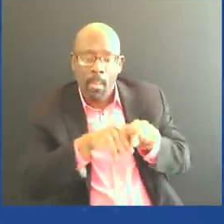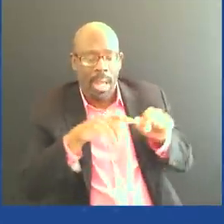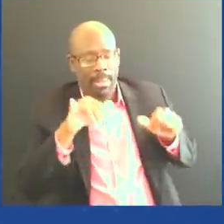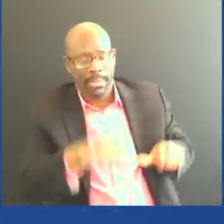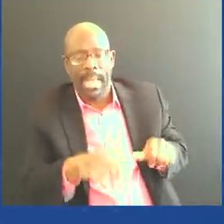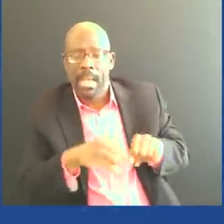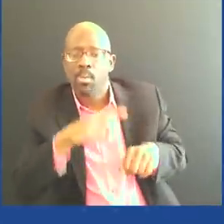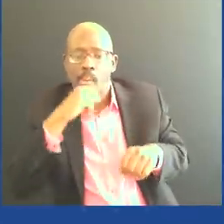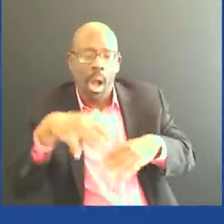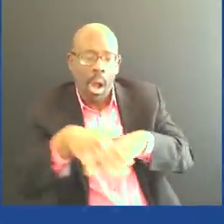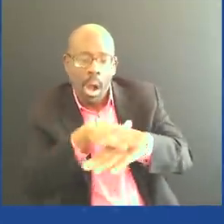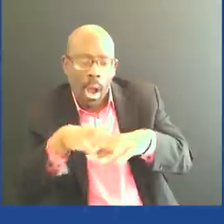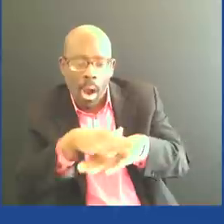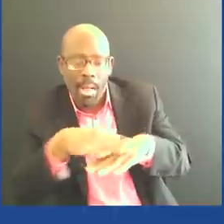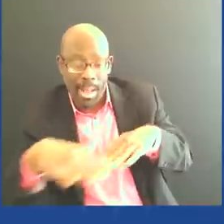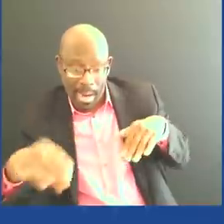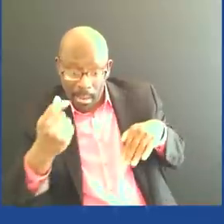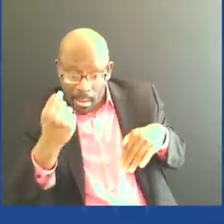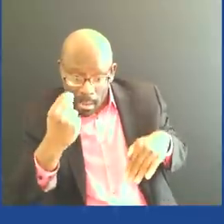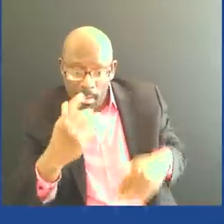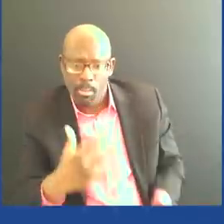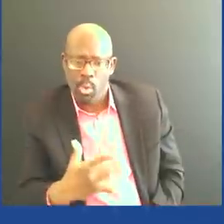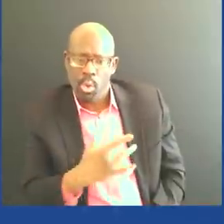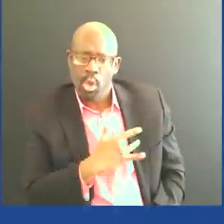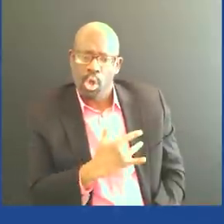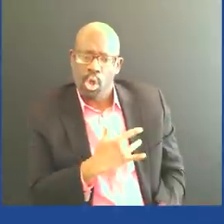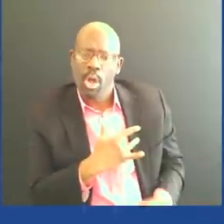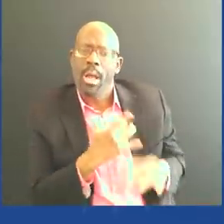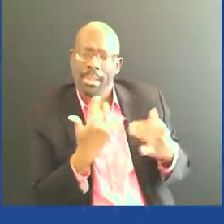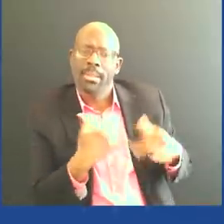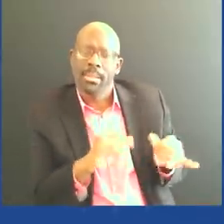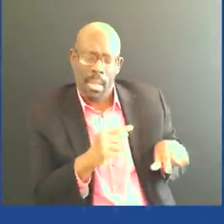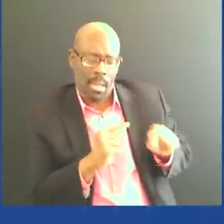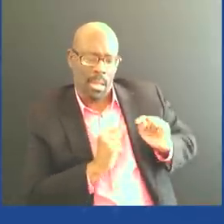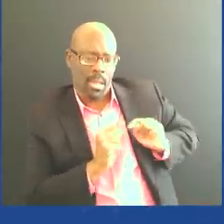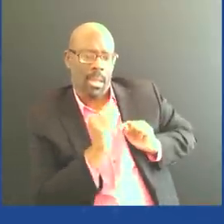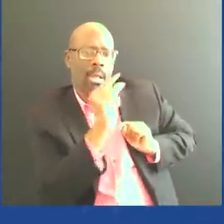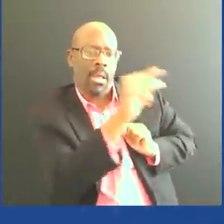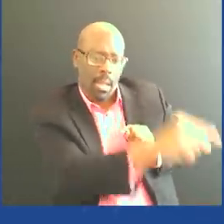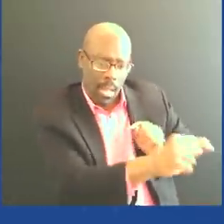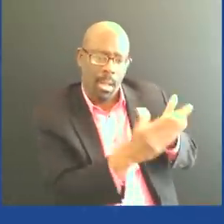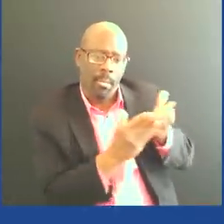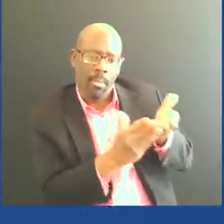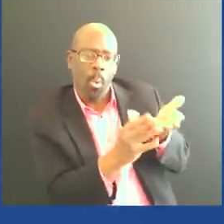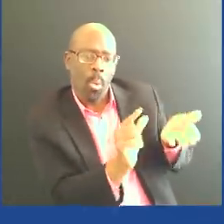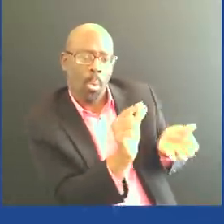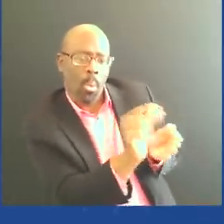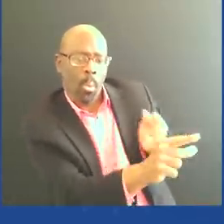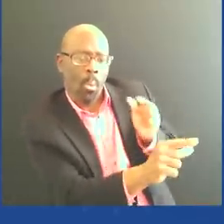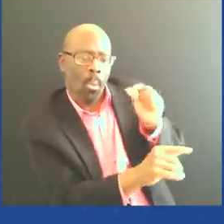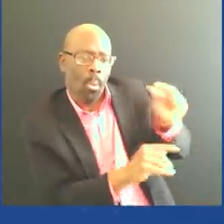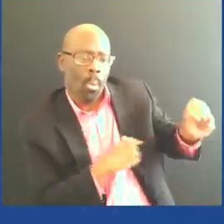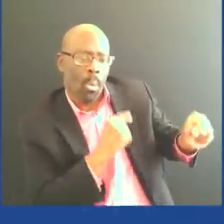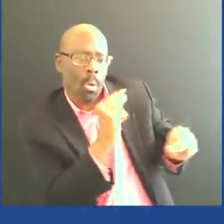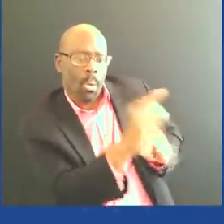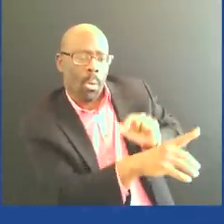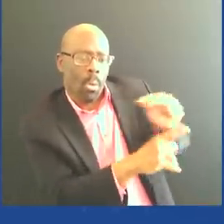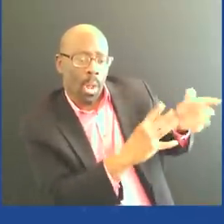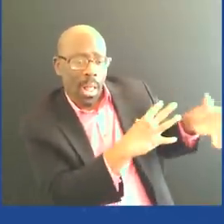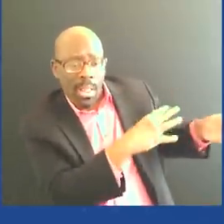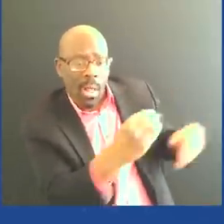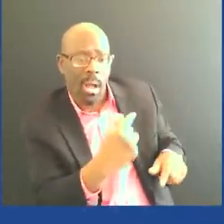sail away again and again. You too have a mission. You